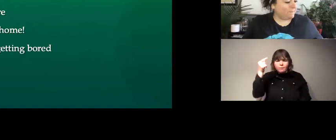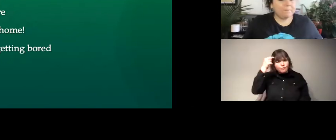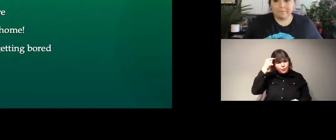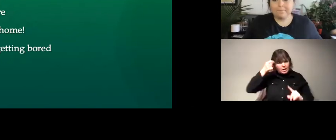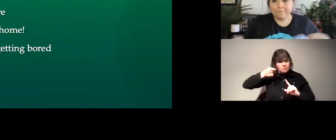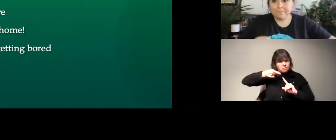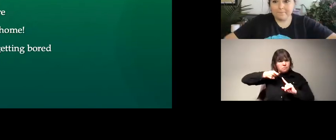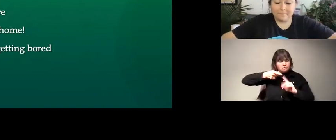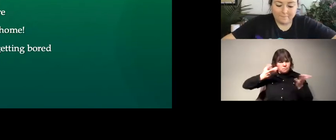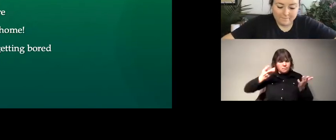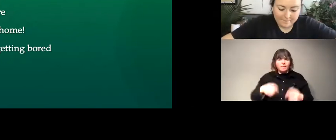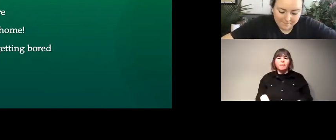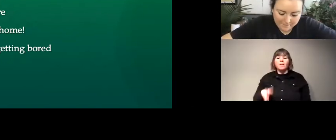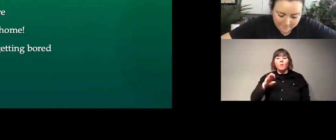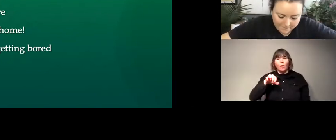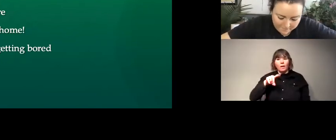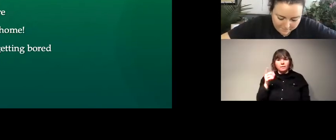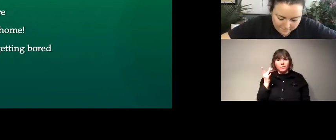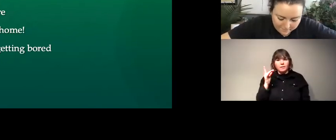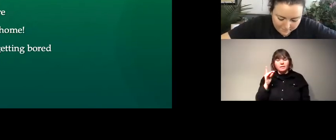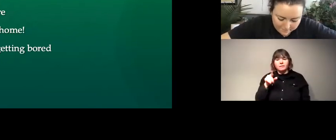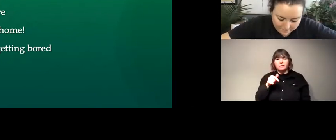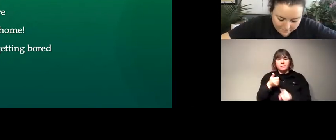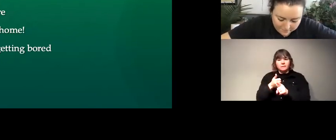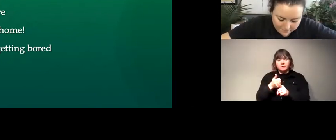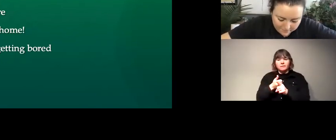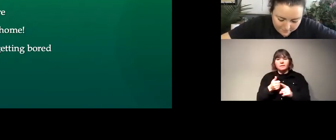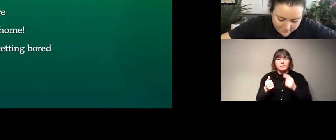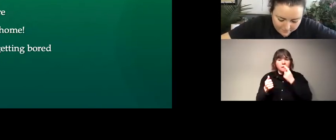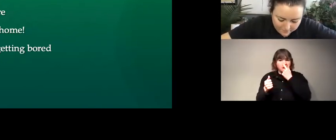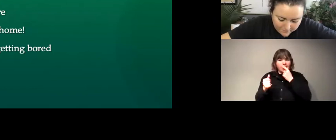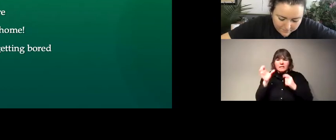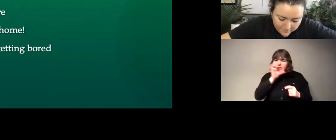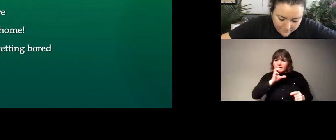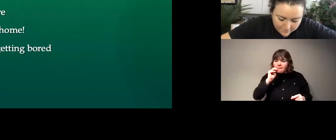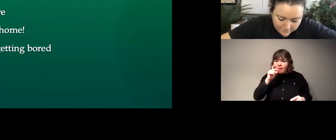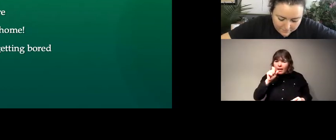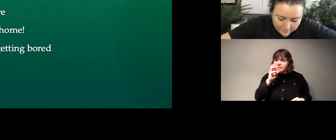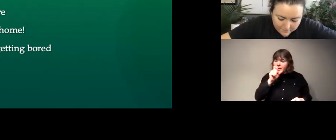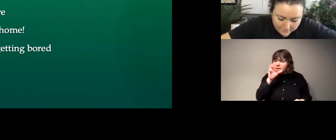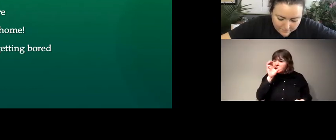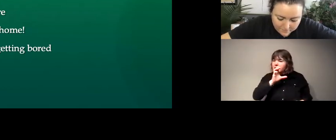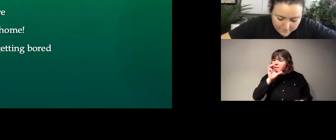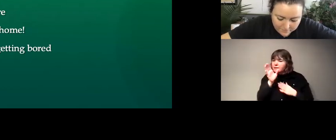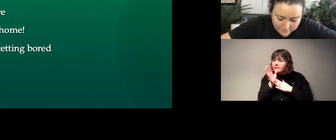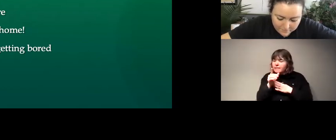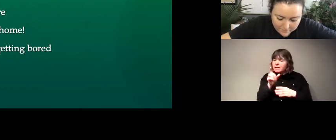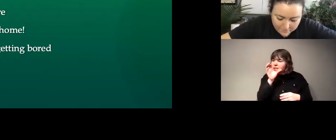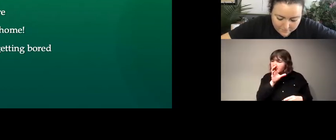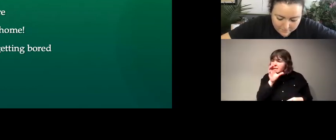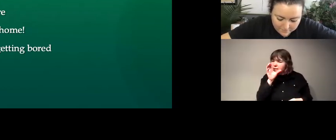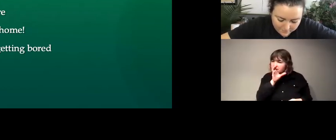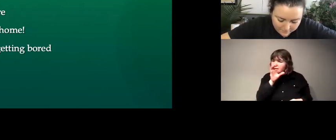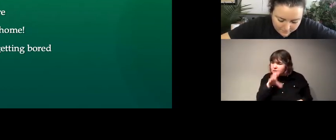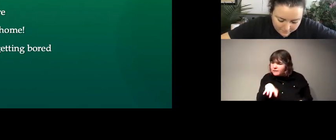lion because in the wild, a sea lion is miles to hunt fish, and that fish, they run across it, is not going to